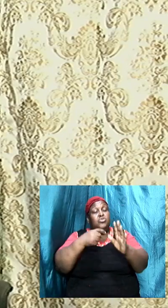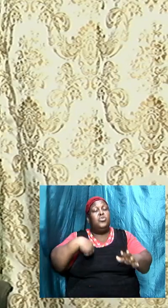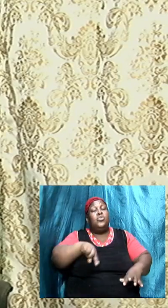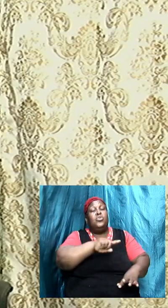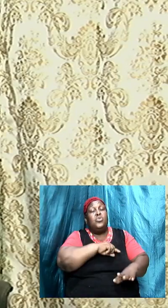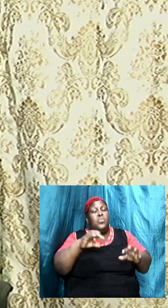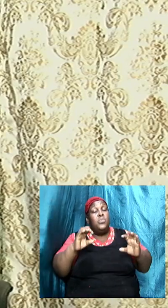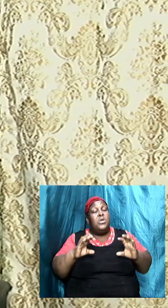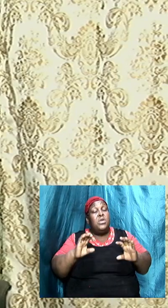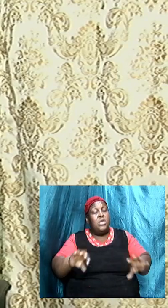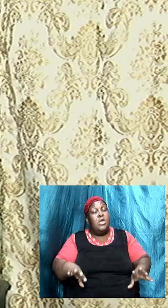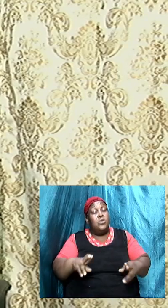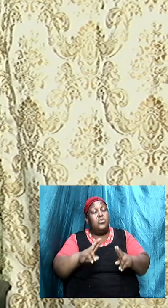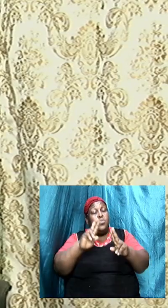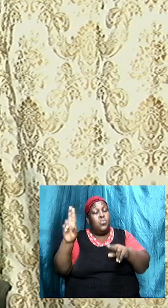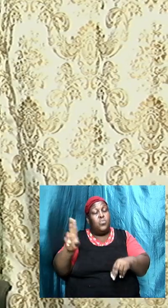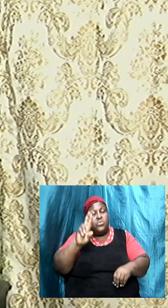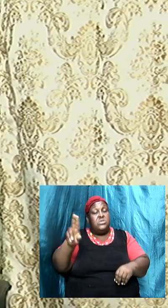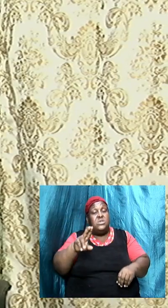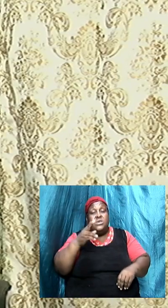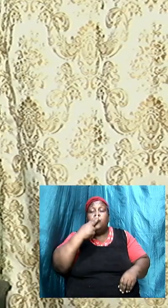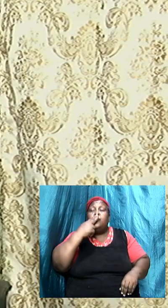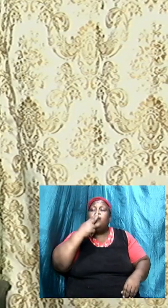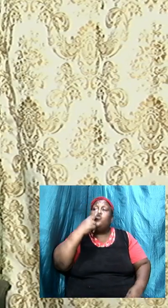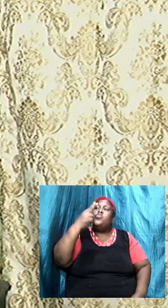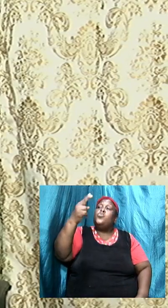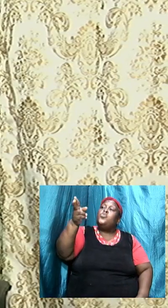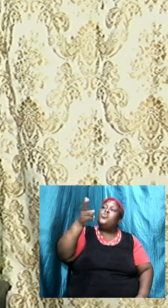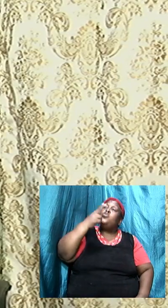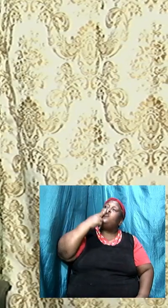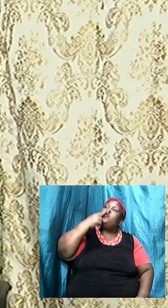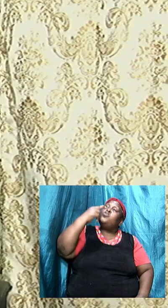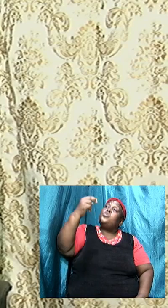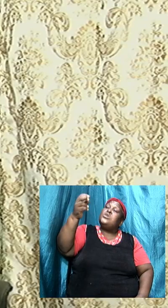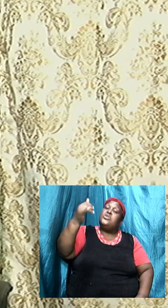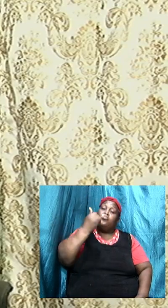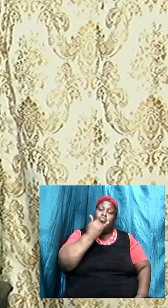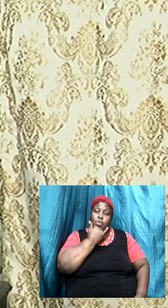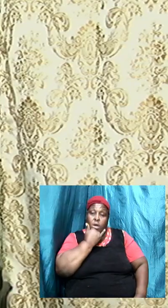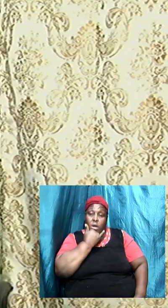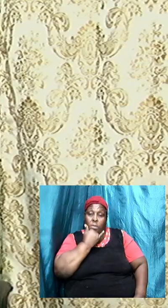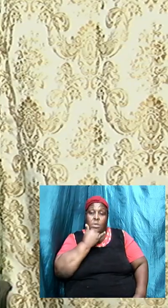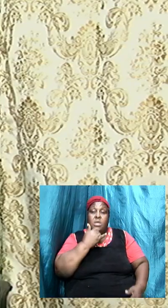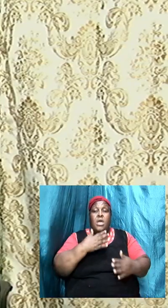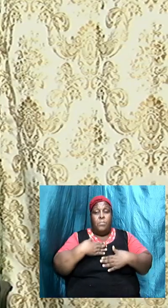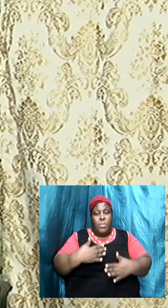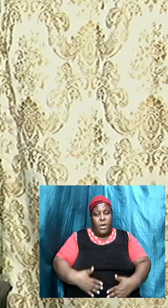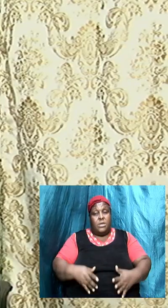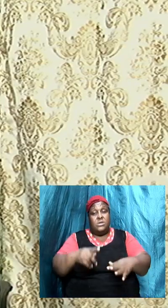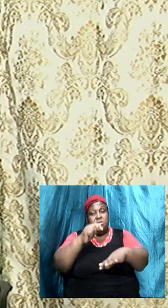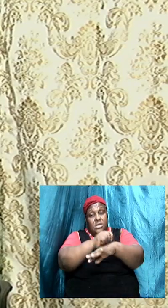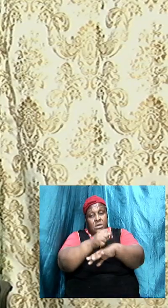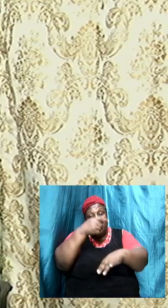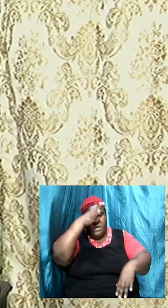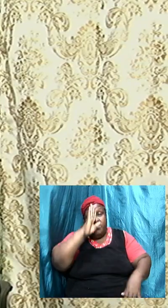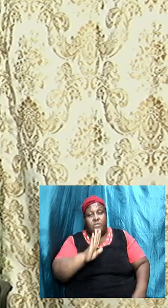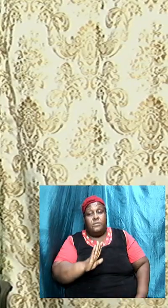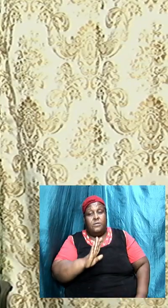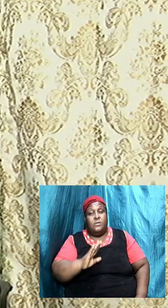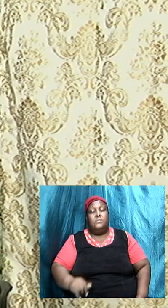to say, look here, smoking is wrong because your body is the temple of the Lord.